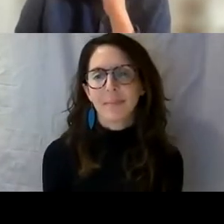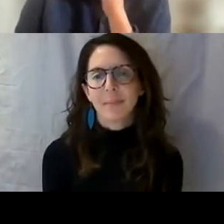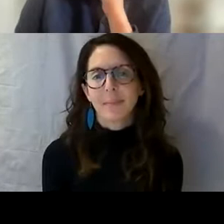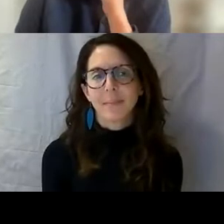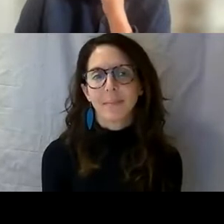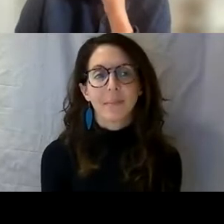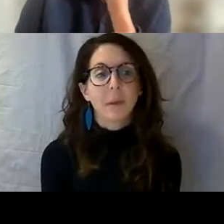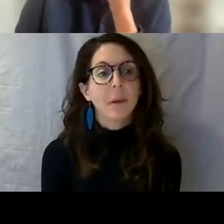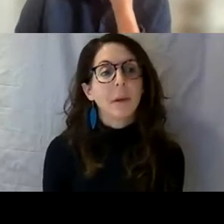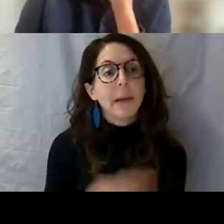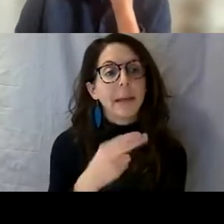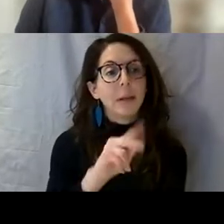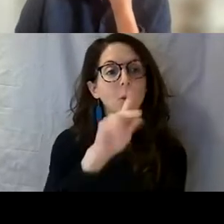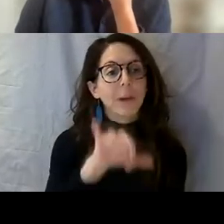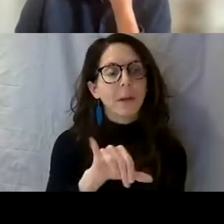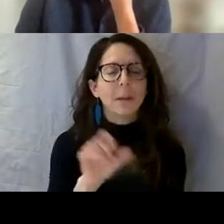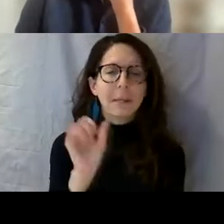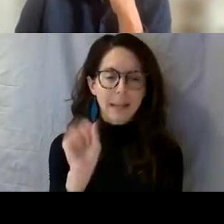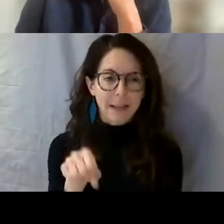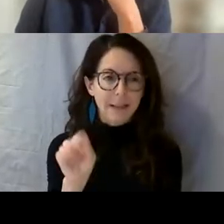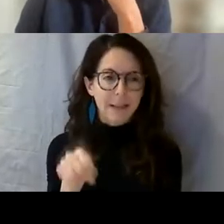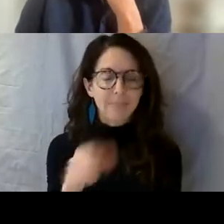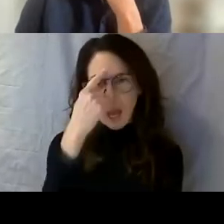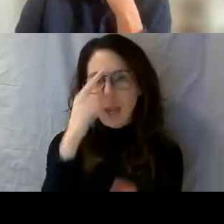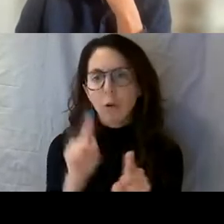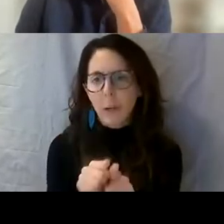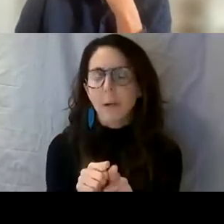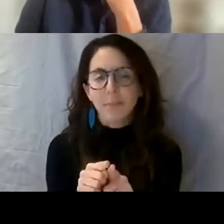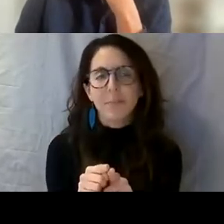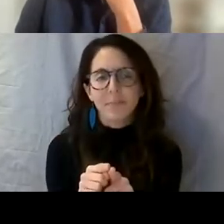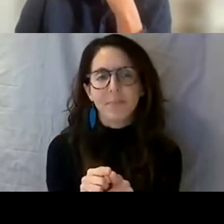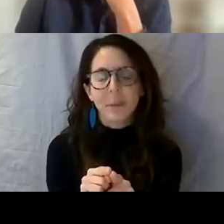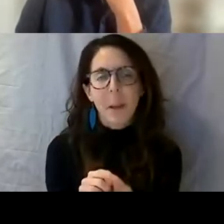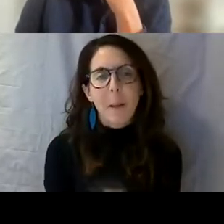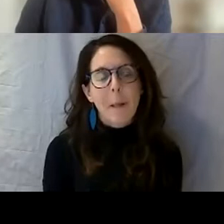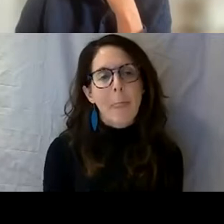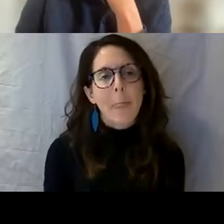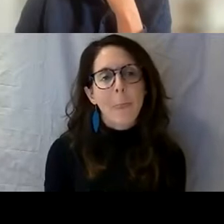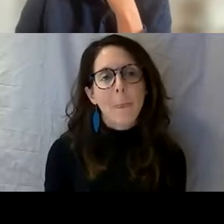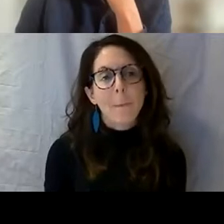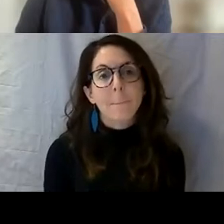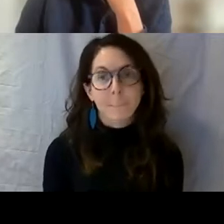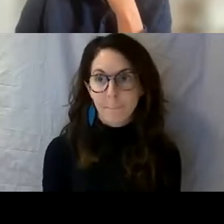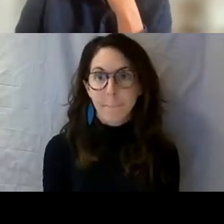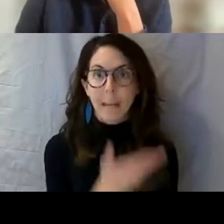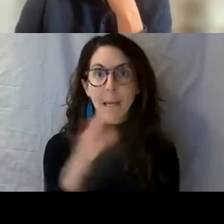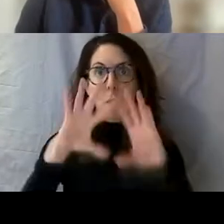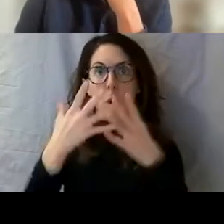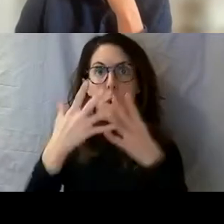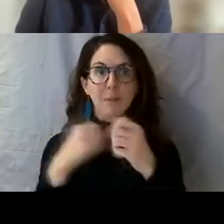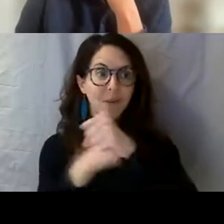Yeah, no, I do think there's some questioning going on in the foundation world anyway. I don't know